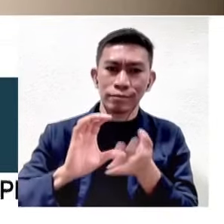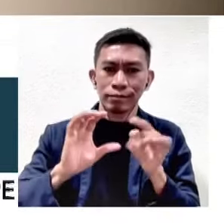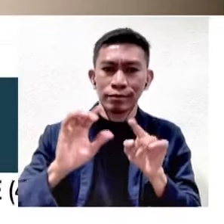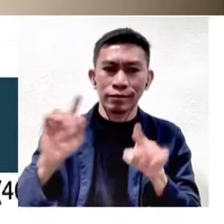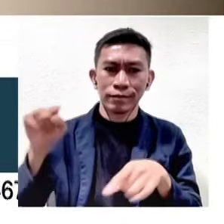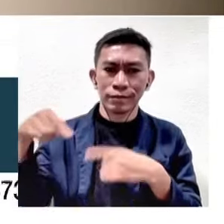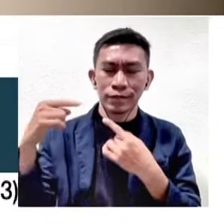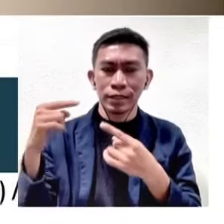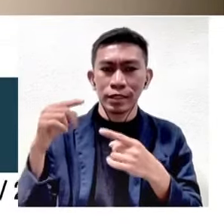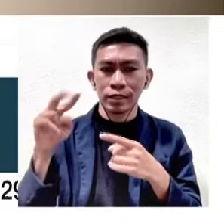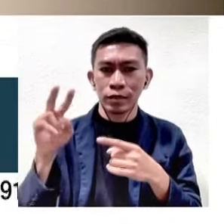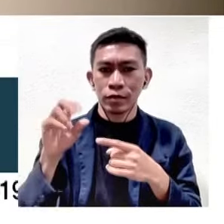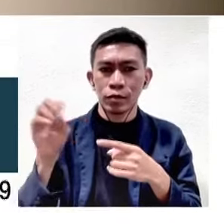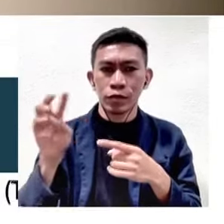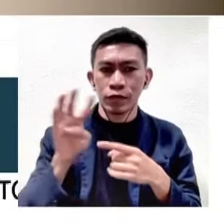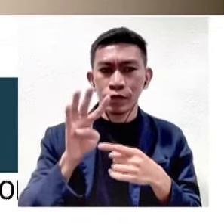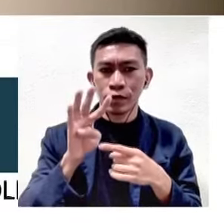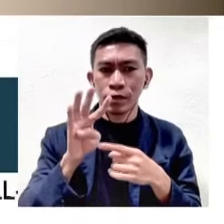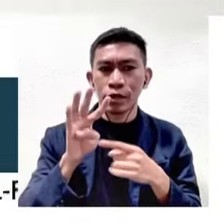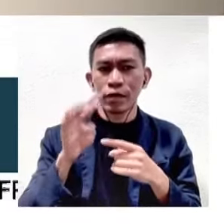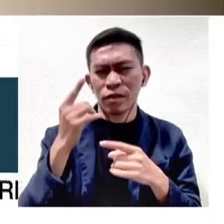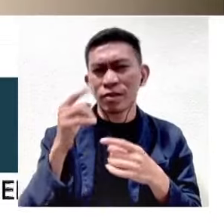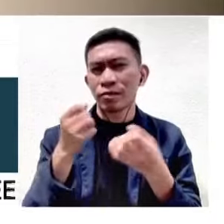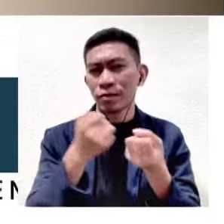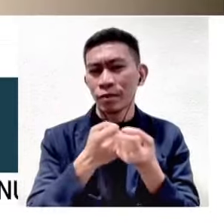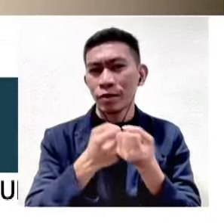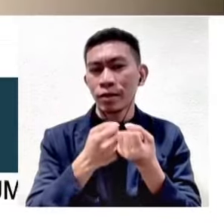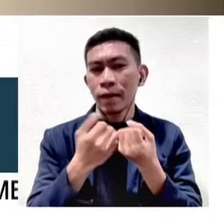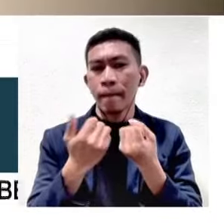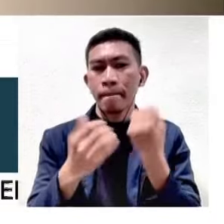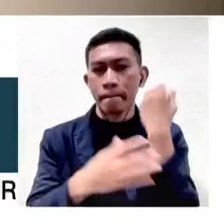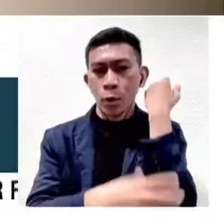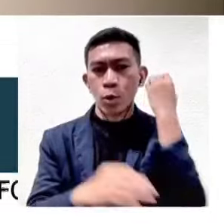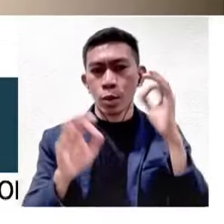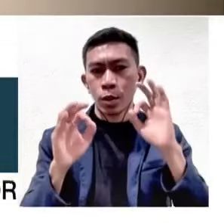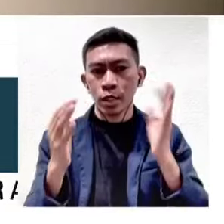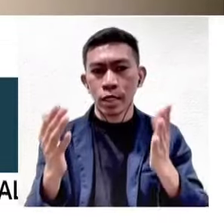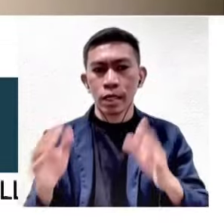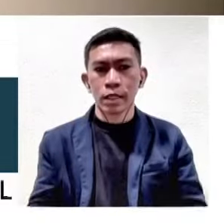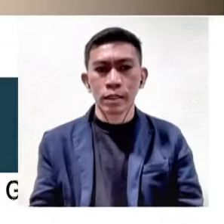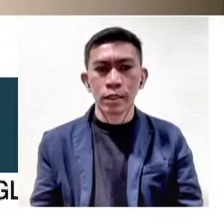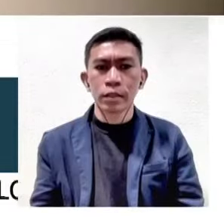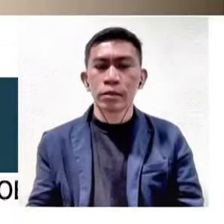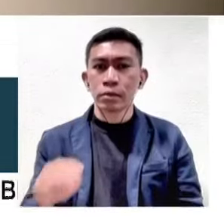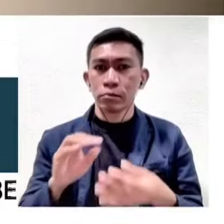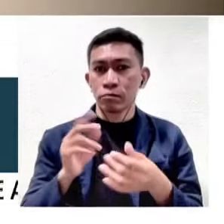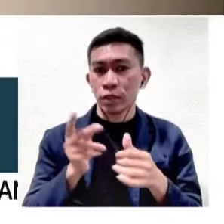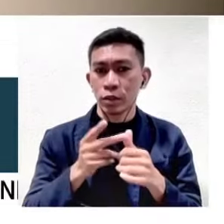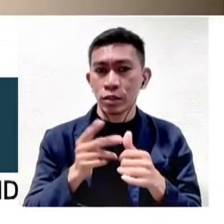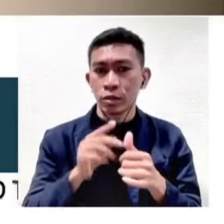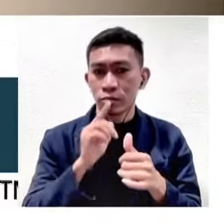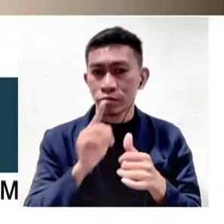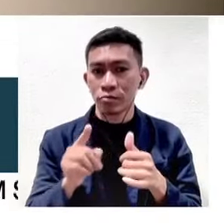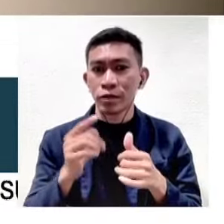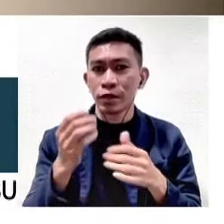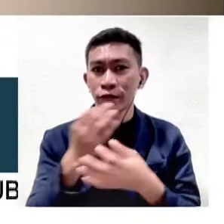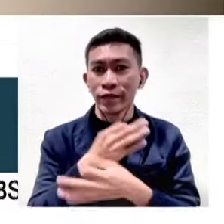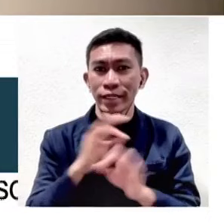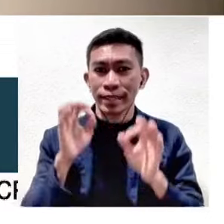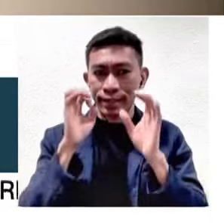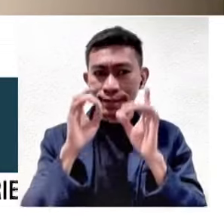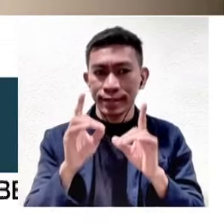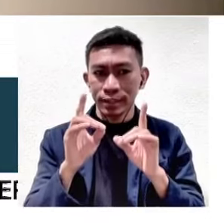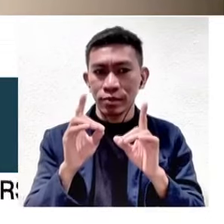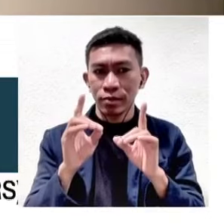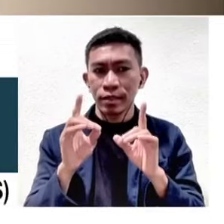ating pro-poor na projects. Education is the number one priority sa ating national budget. So,